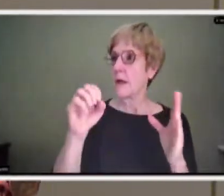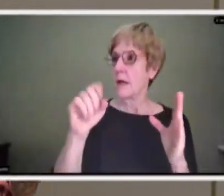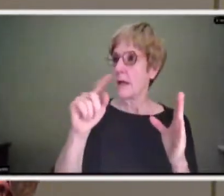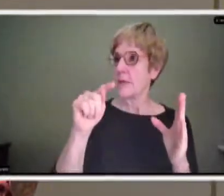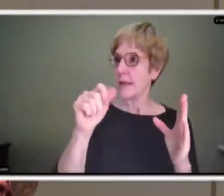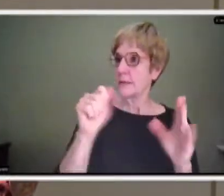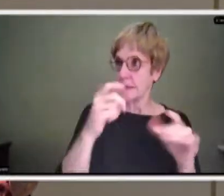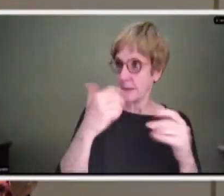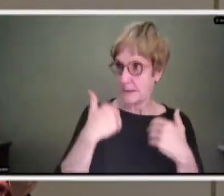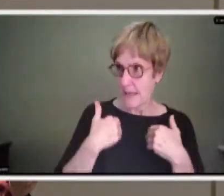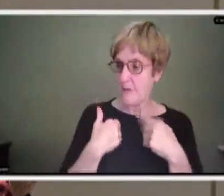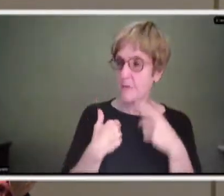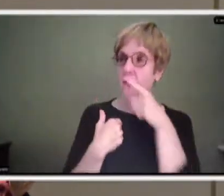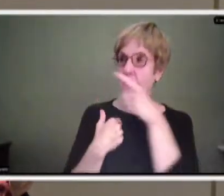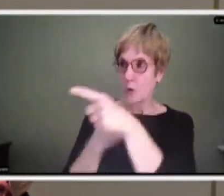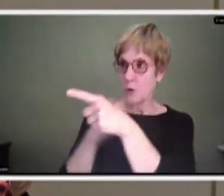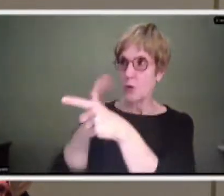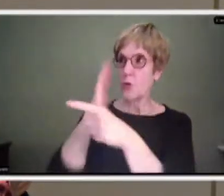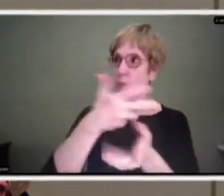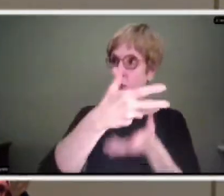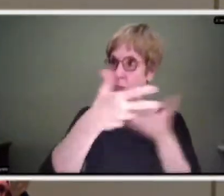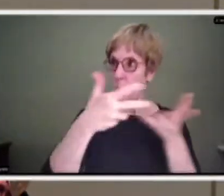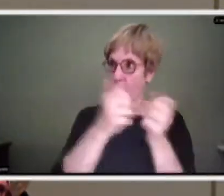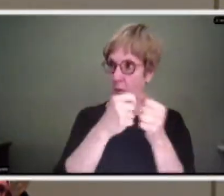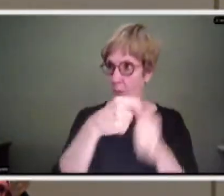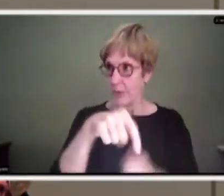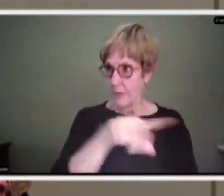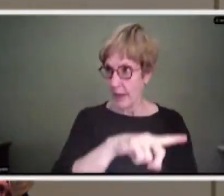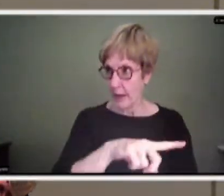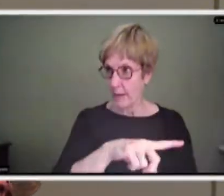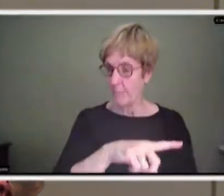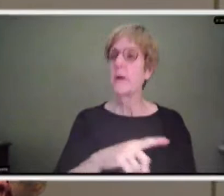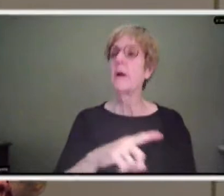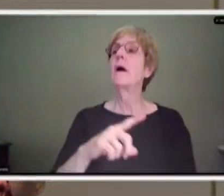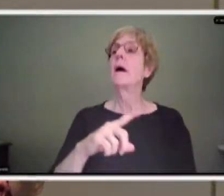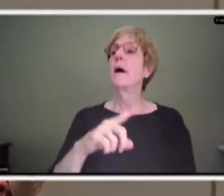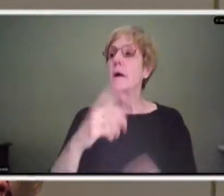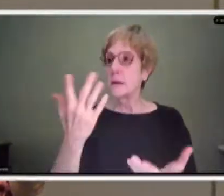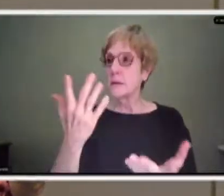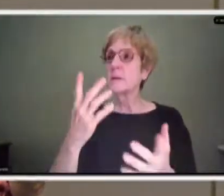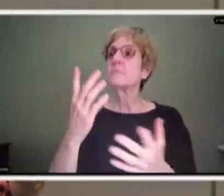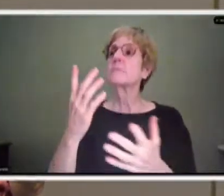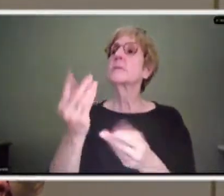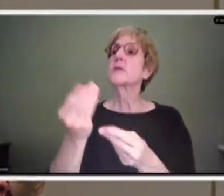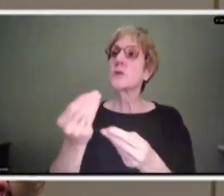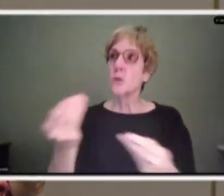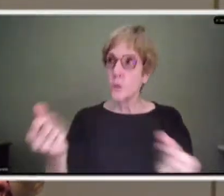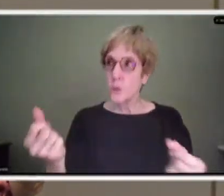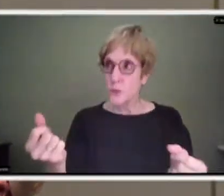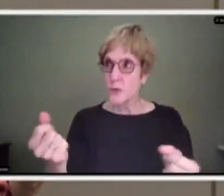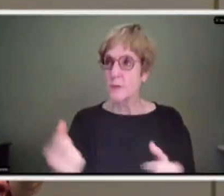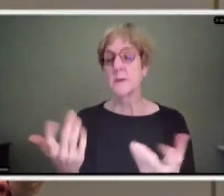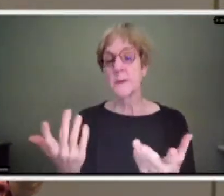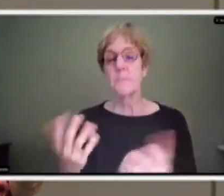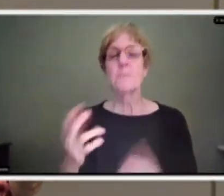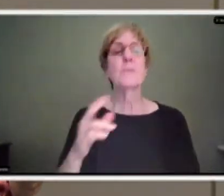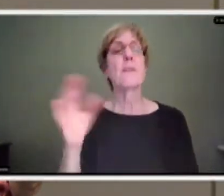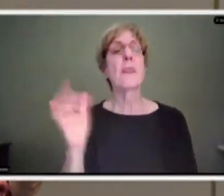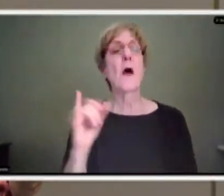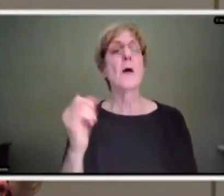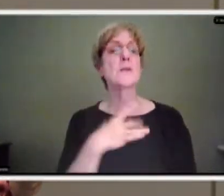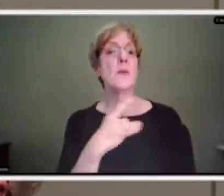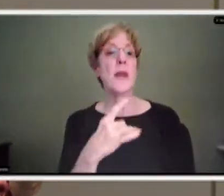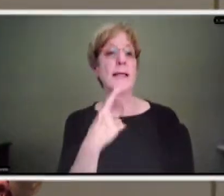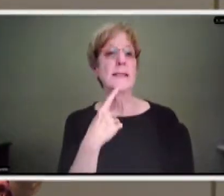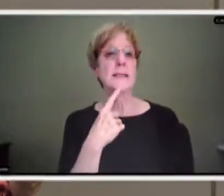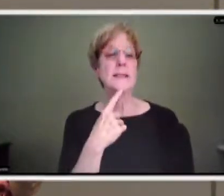will work with them and come up with some potential solutions. I also would like to say